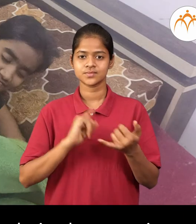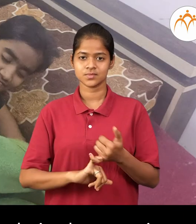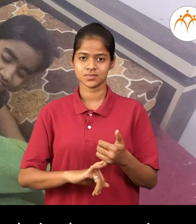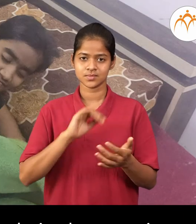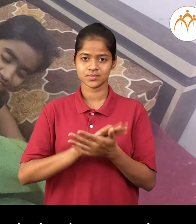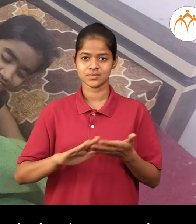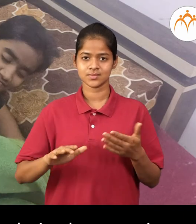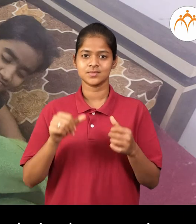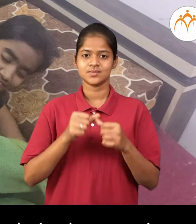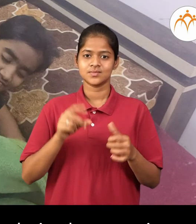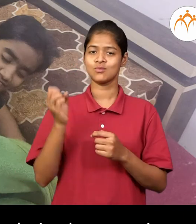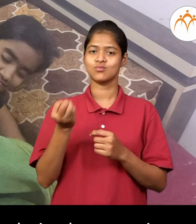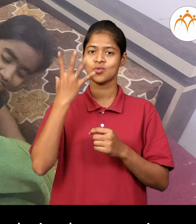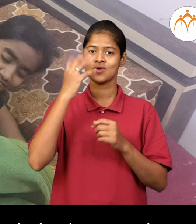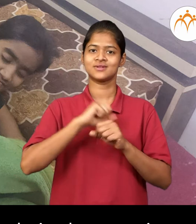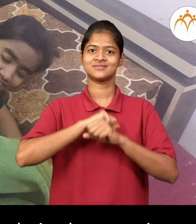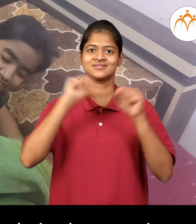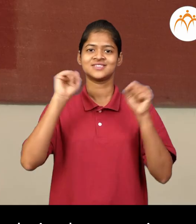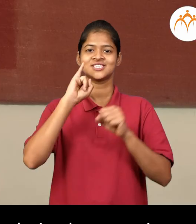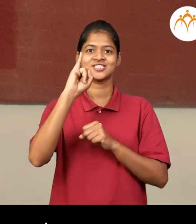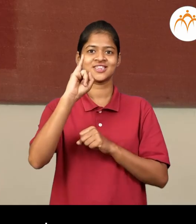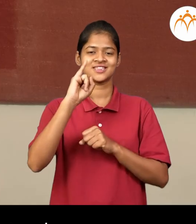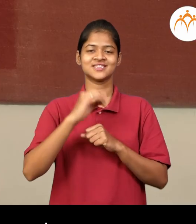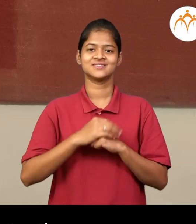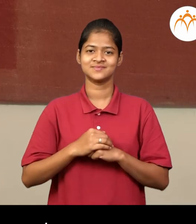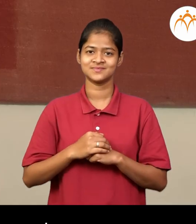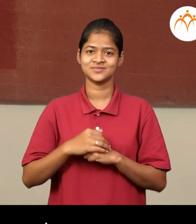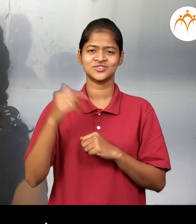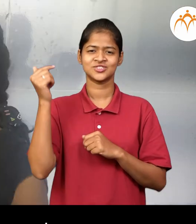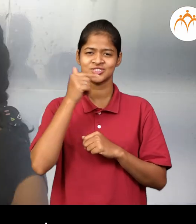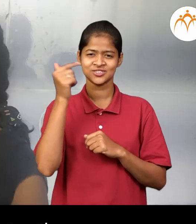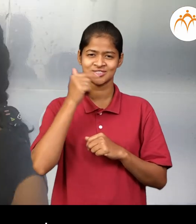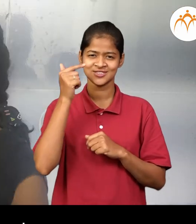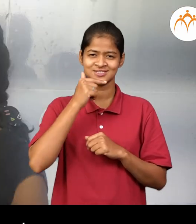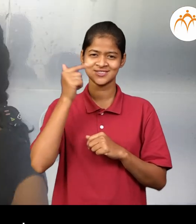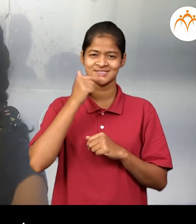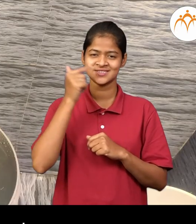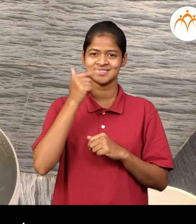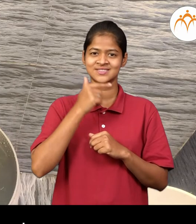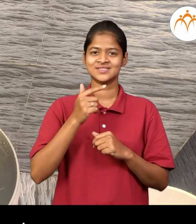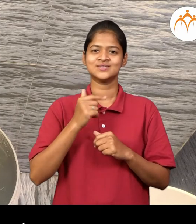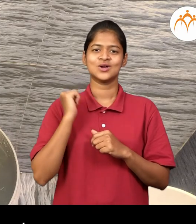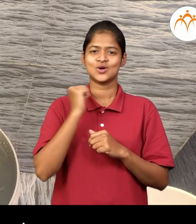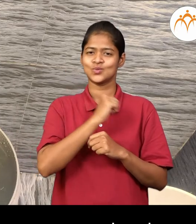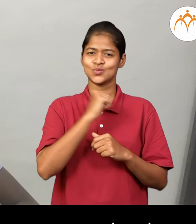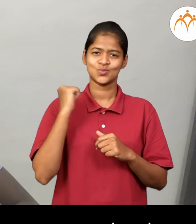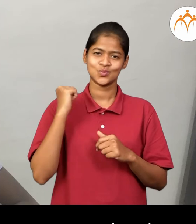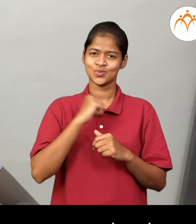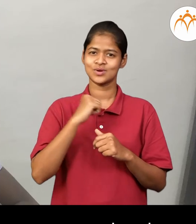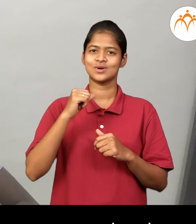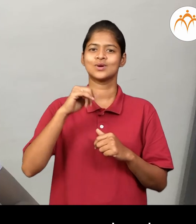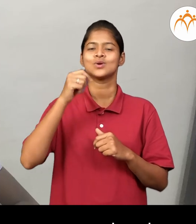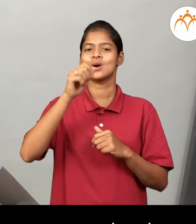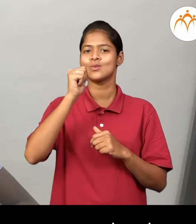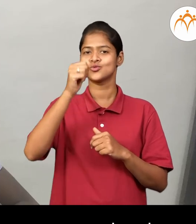6 o'clock in the morning, brushes her teeth, takes a bath. After drinking